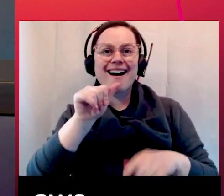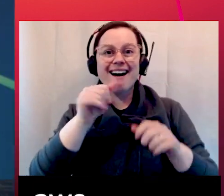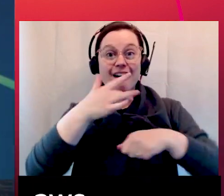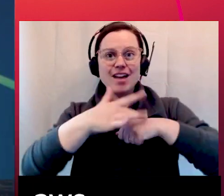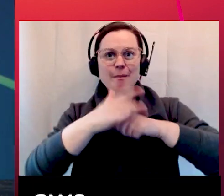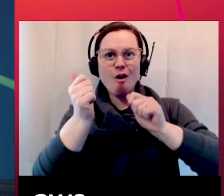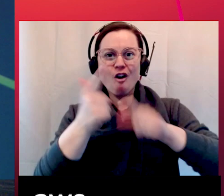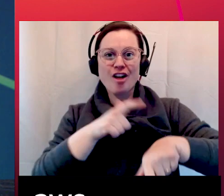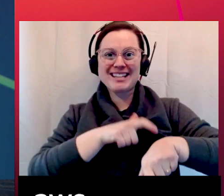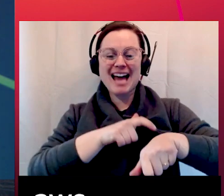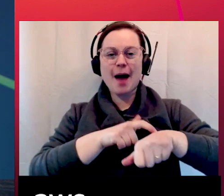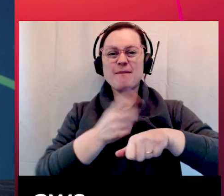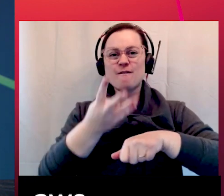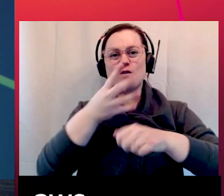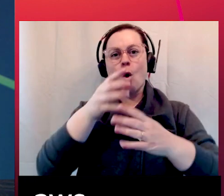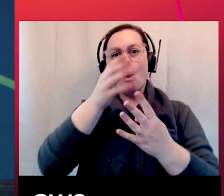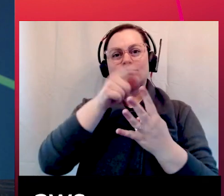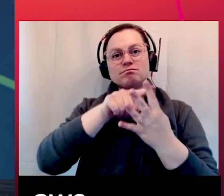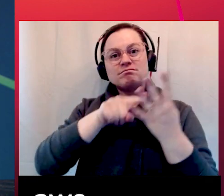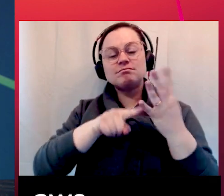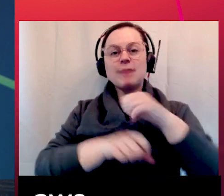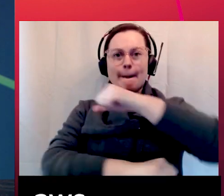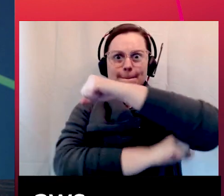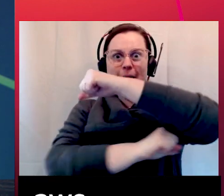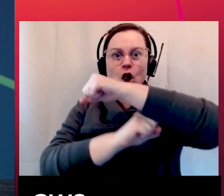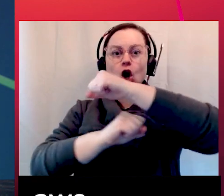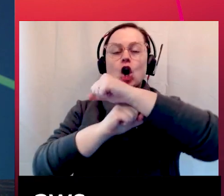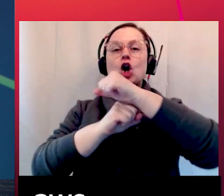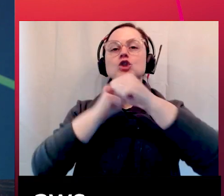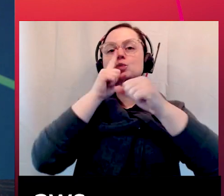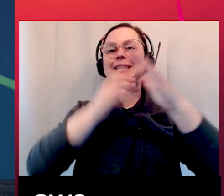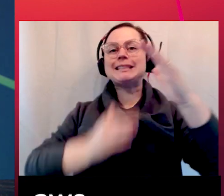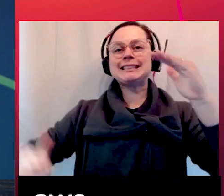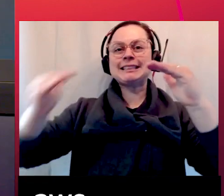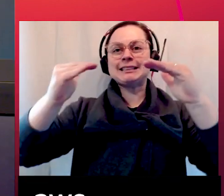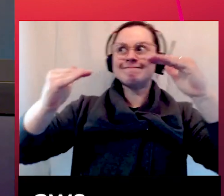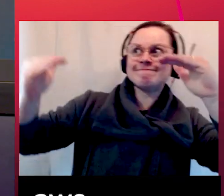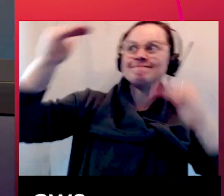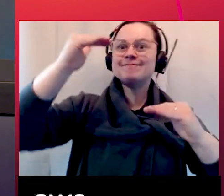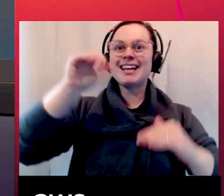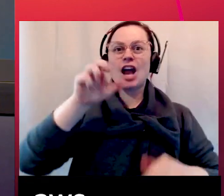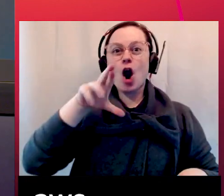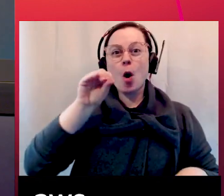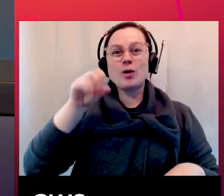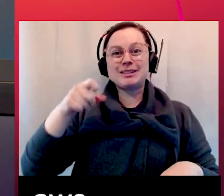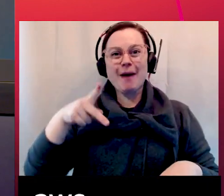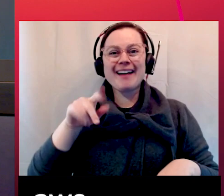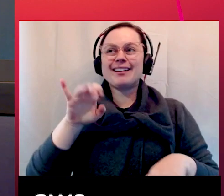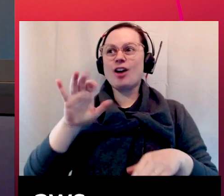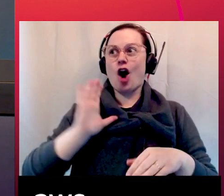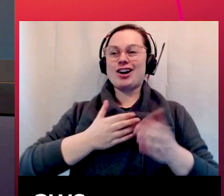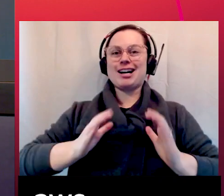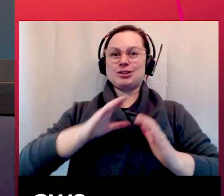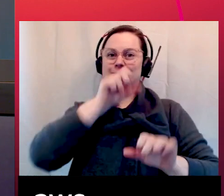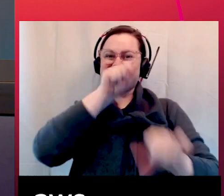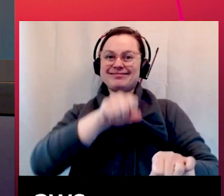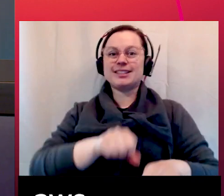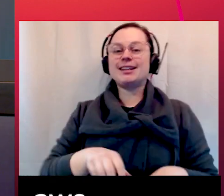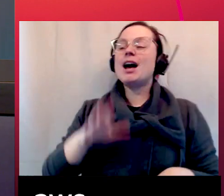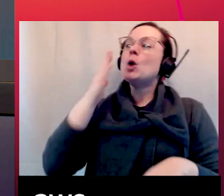4 pillars that really bring Aerospike to life, and our customers really enjoy that. I know we're here to talk specifically about